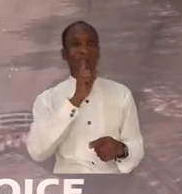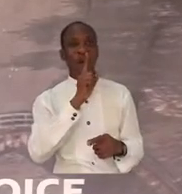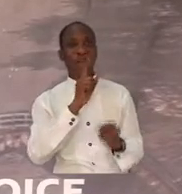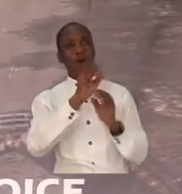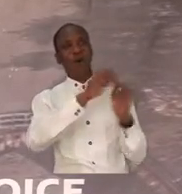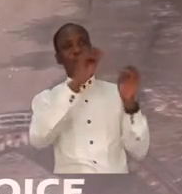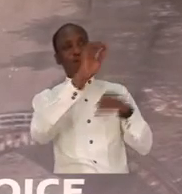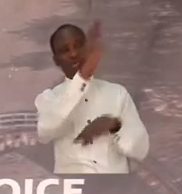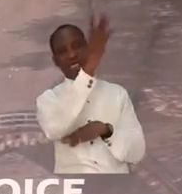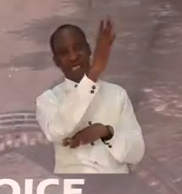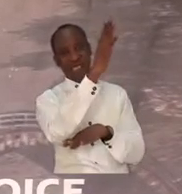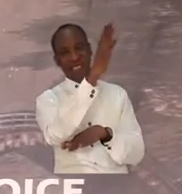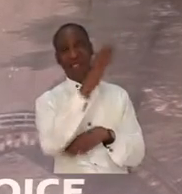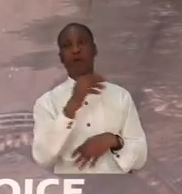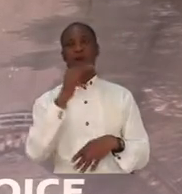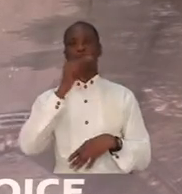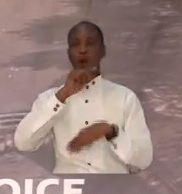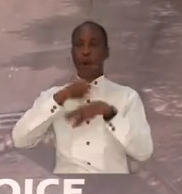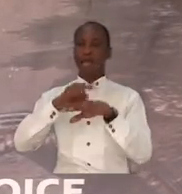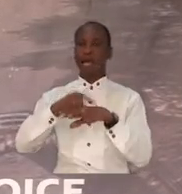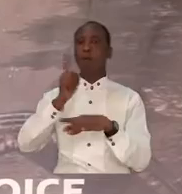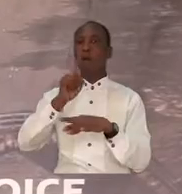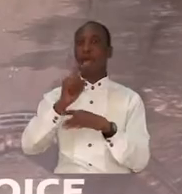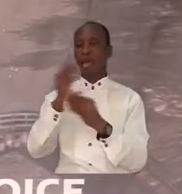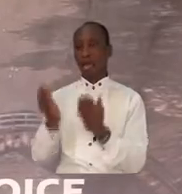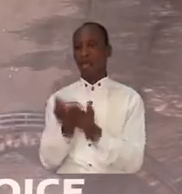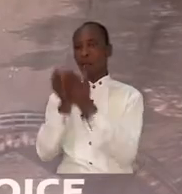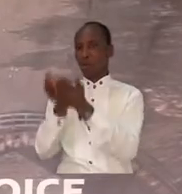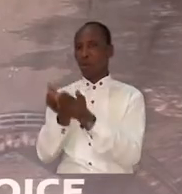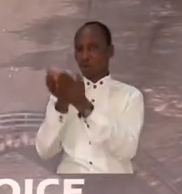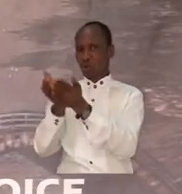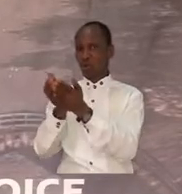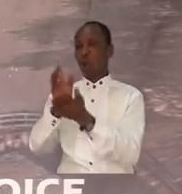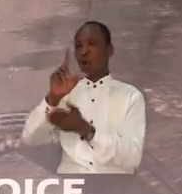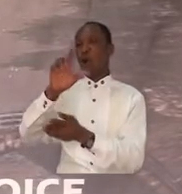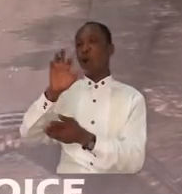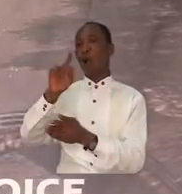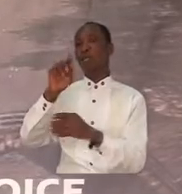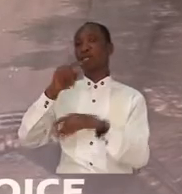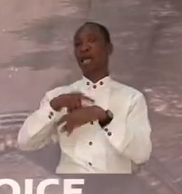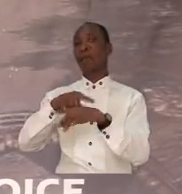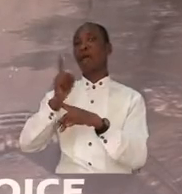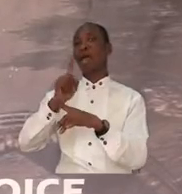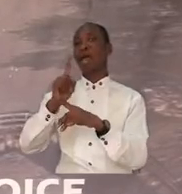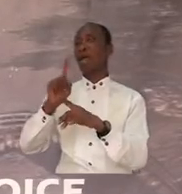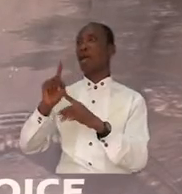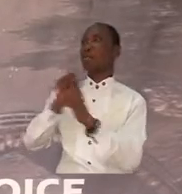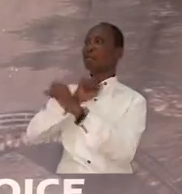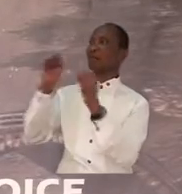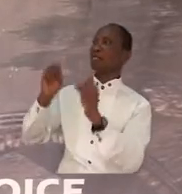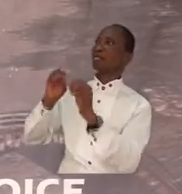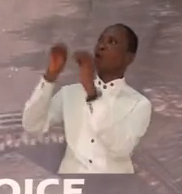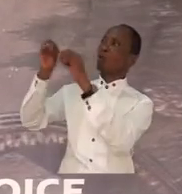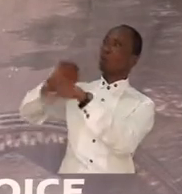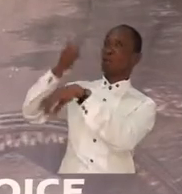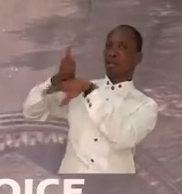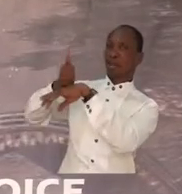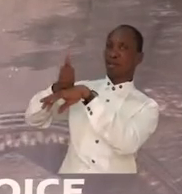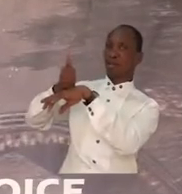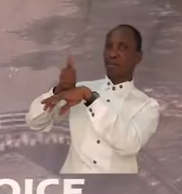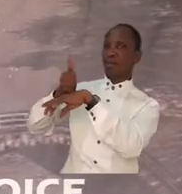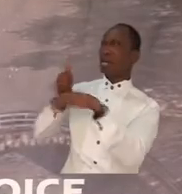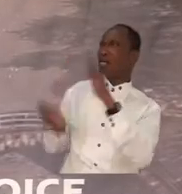no abre so na wo boat no mu se edie lot abre so satam no Yankopon de nkwa gye no kosie bepo no